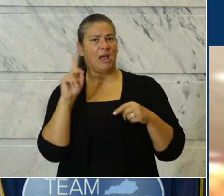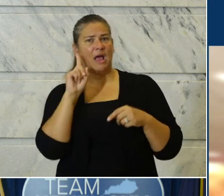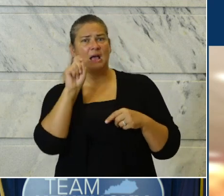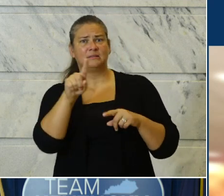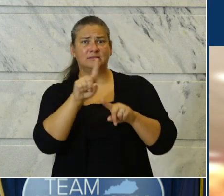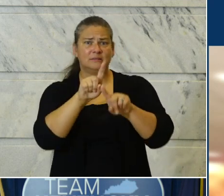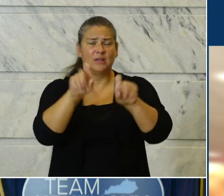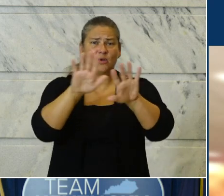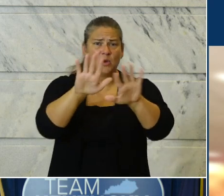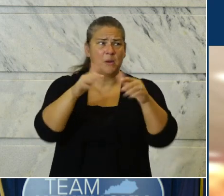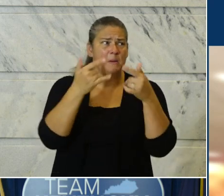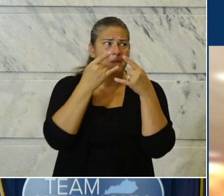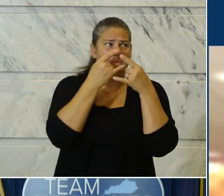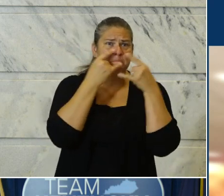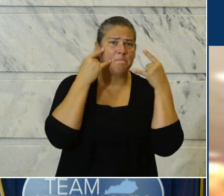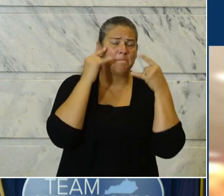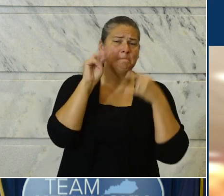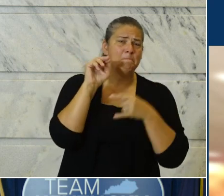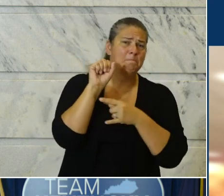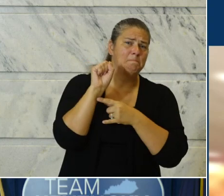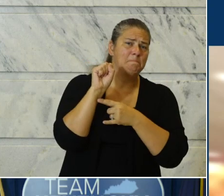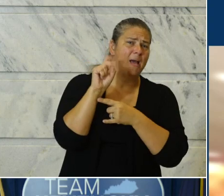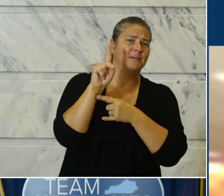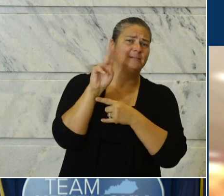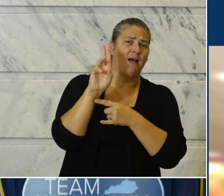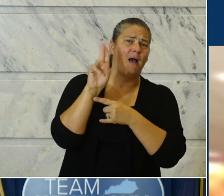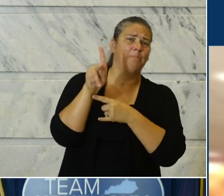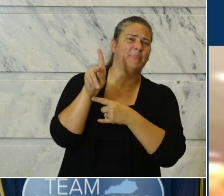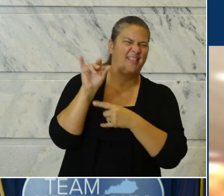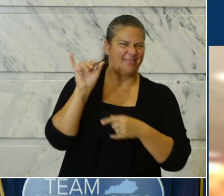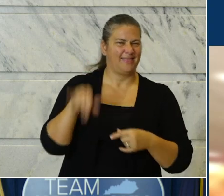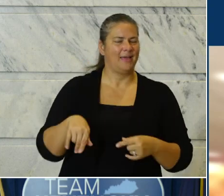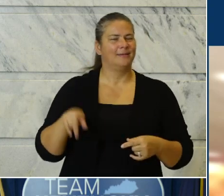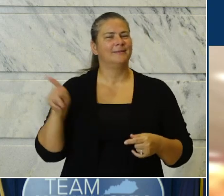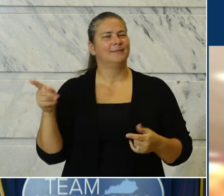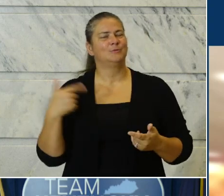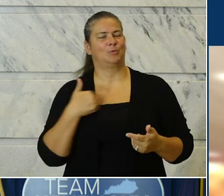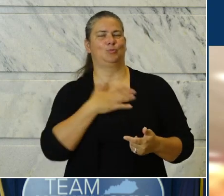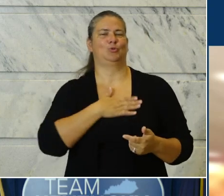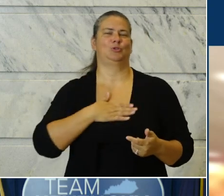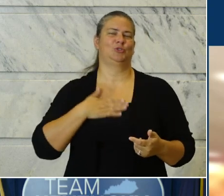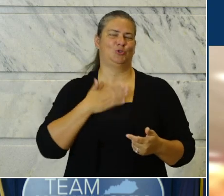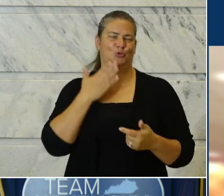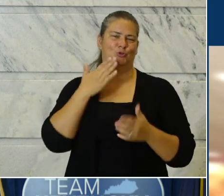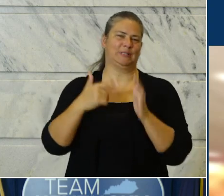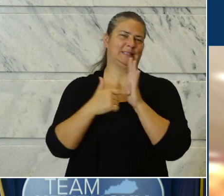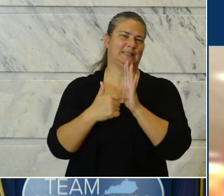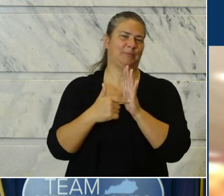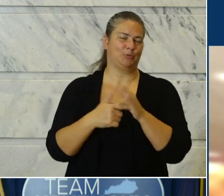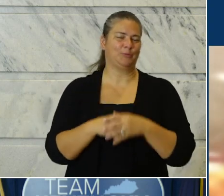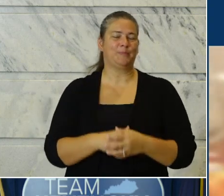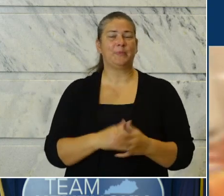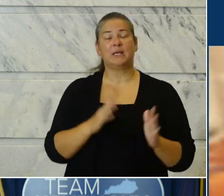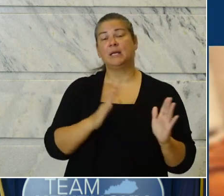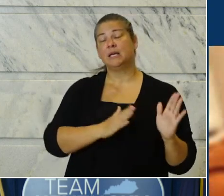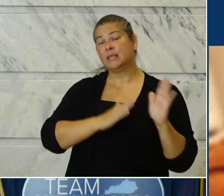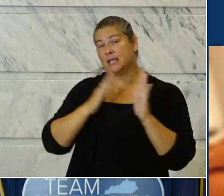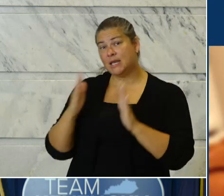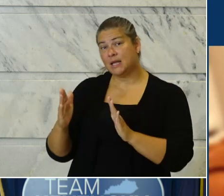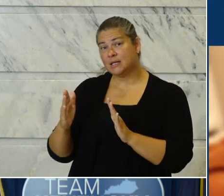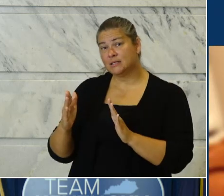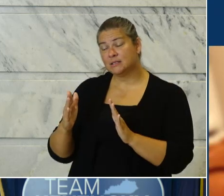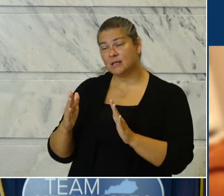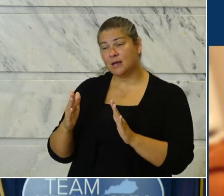mask up, serving as a good example. We appreciate Michaela. Here's the next. I love this.